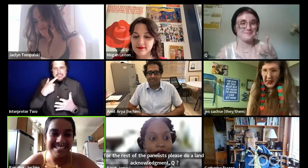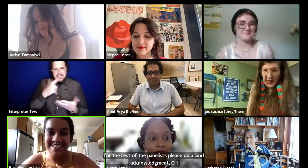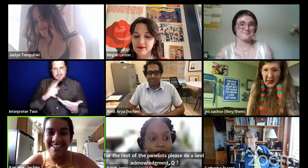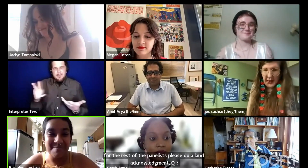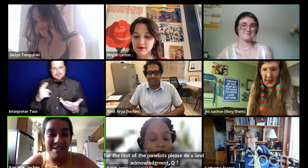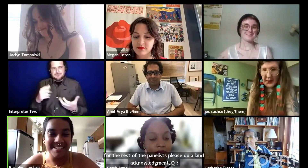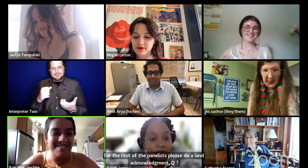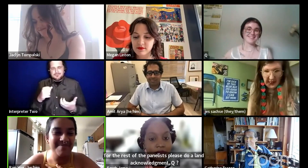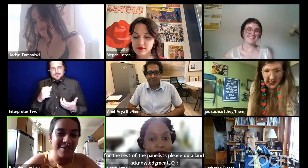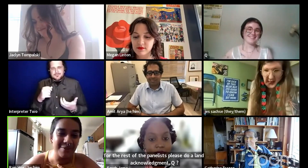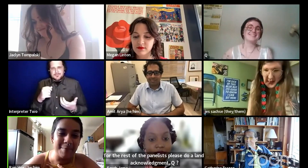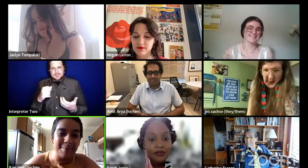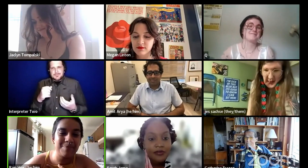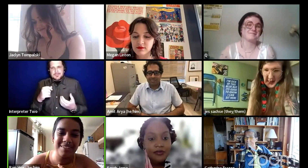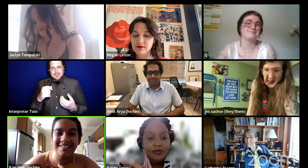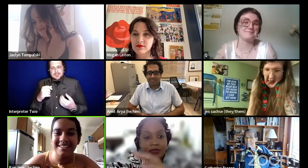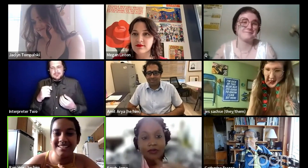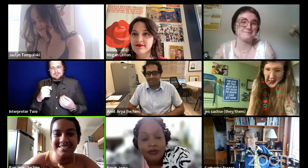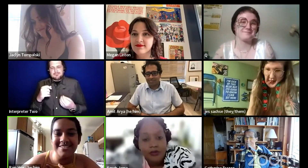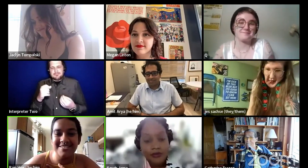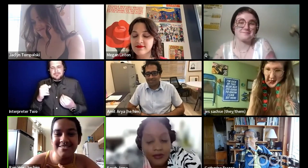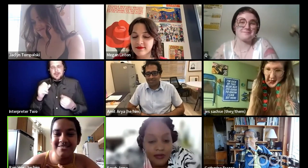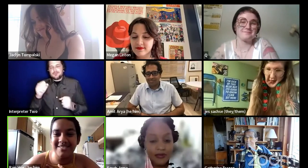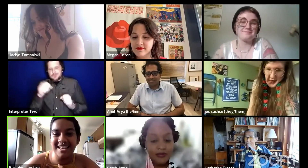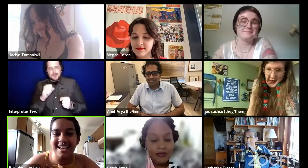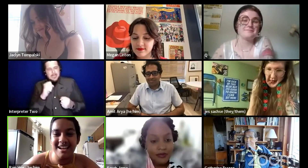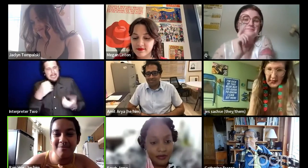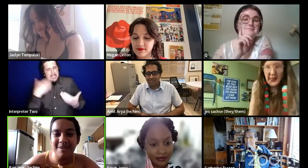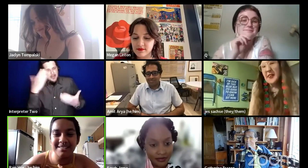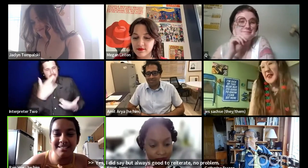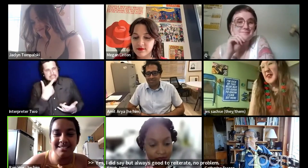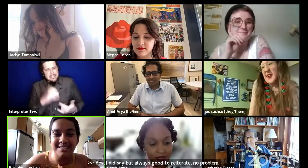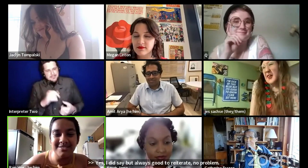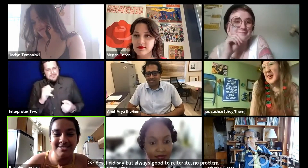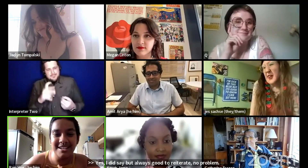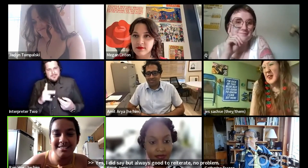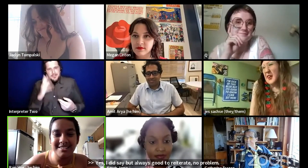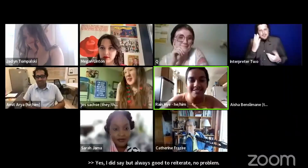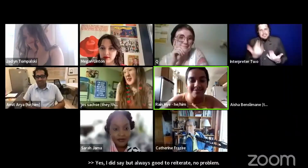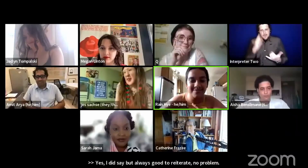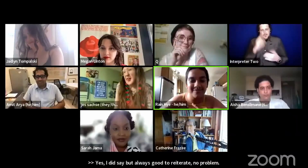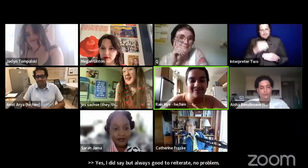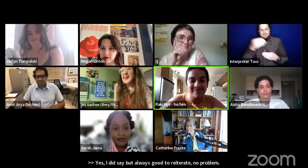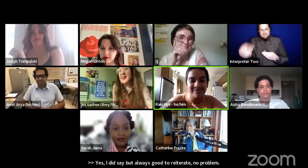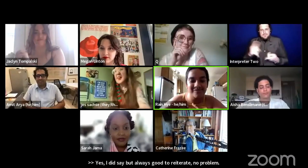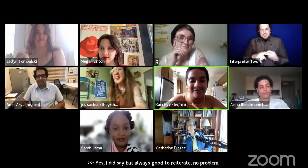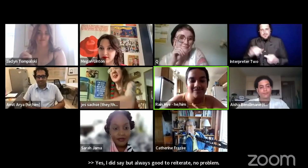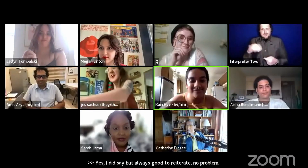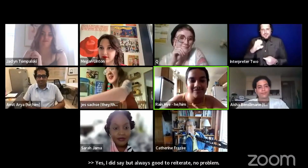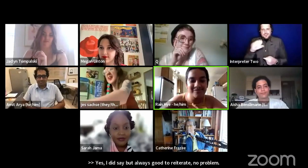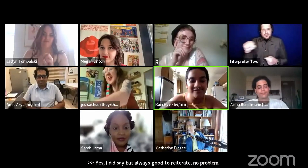my bad. I just know I didn't mention it. Okay, so with that, I'll pass it to Jess.